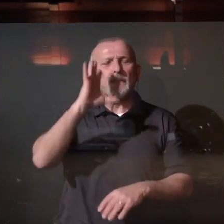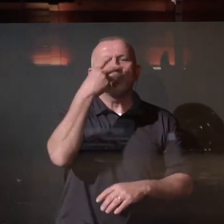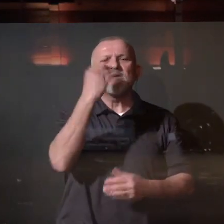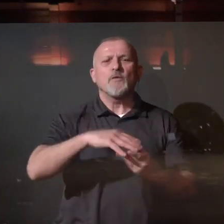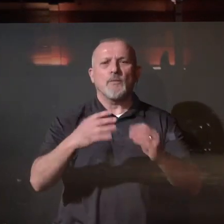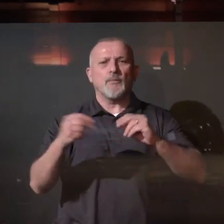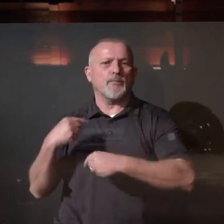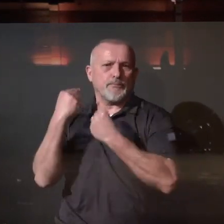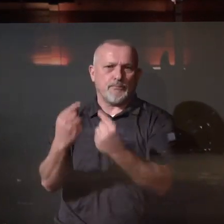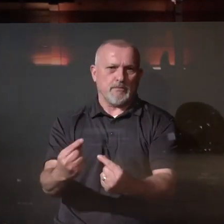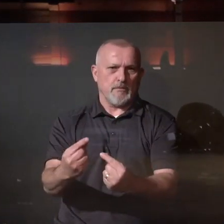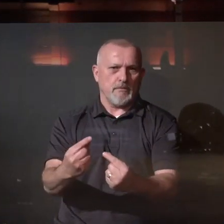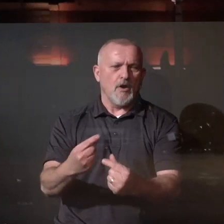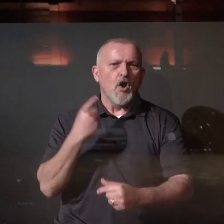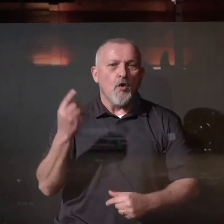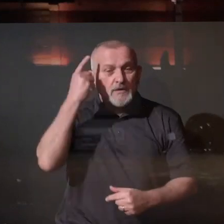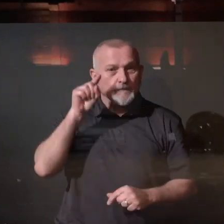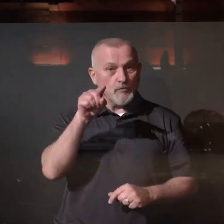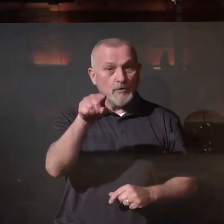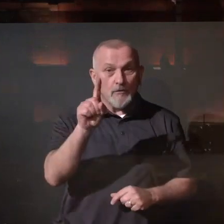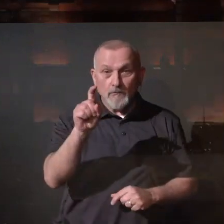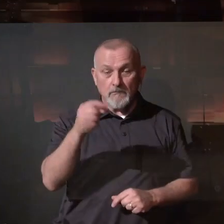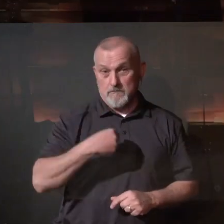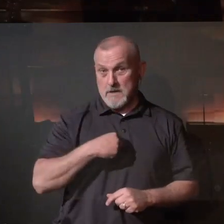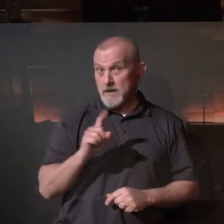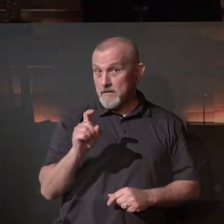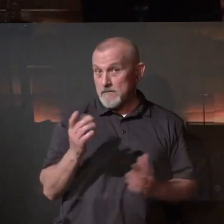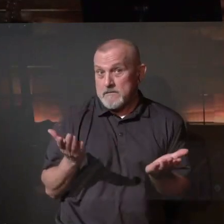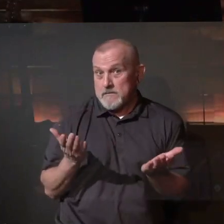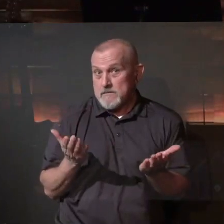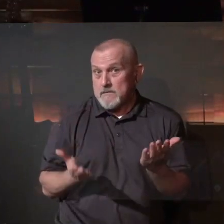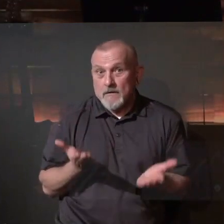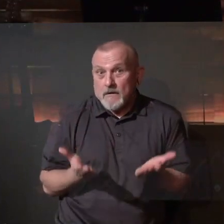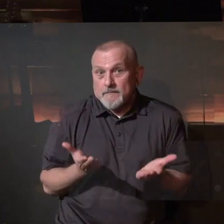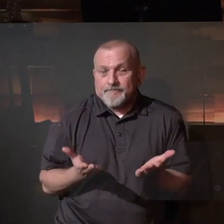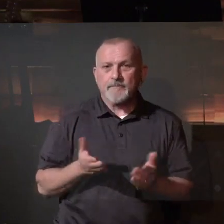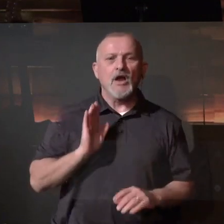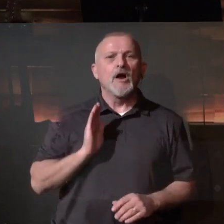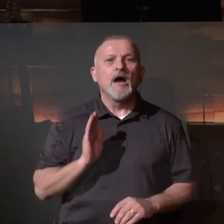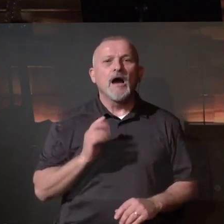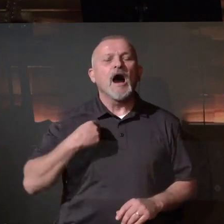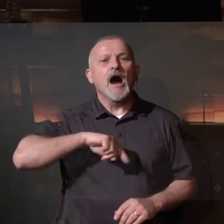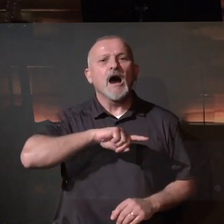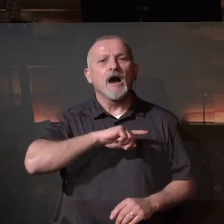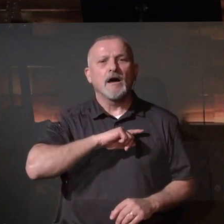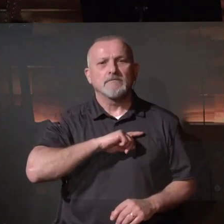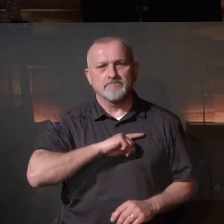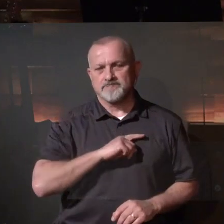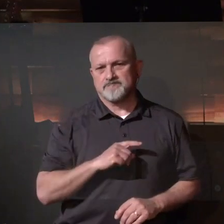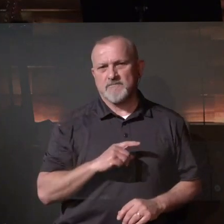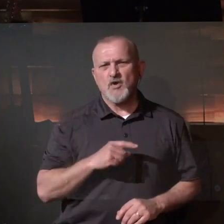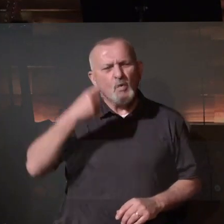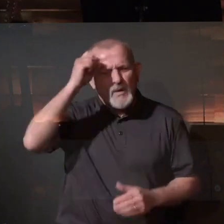all of that is just for you? Just for me? Are we tempted to believe that our sole purpose in this